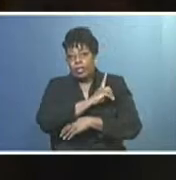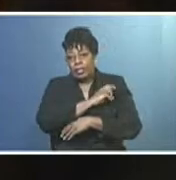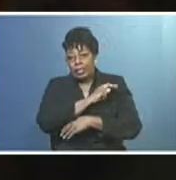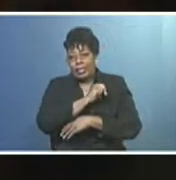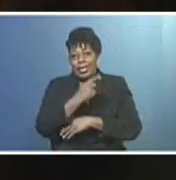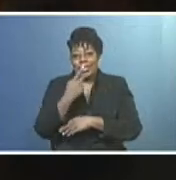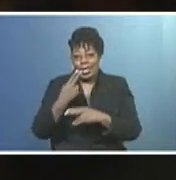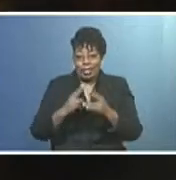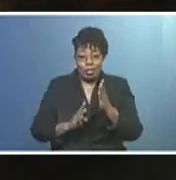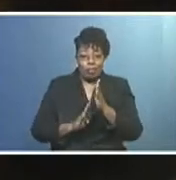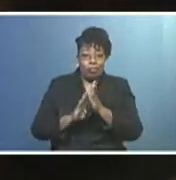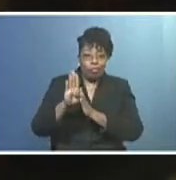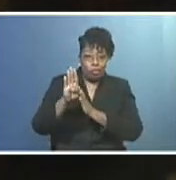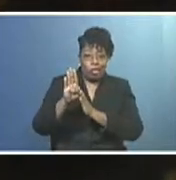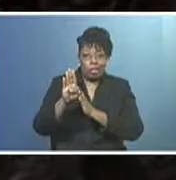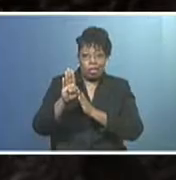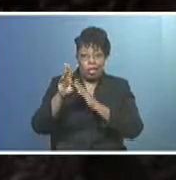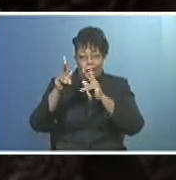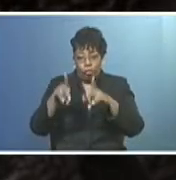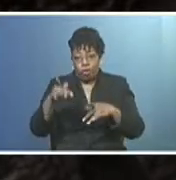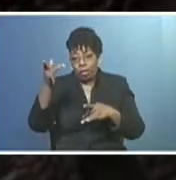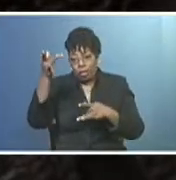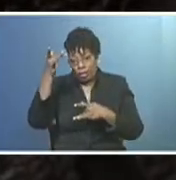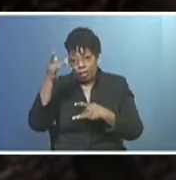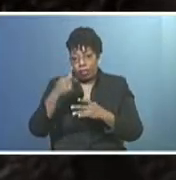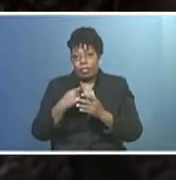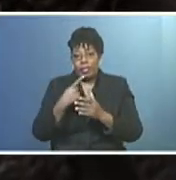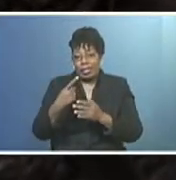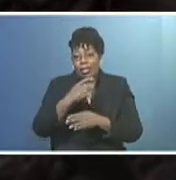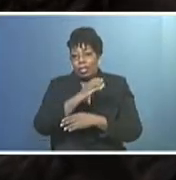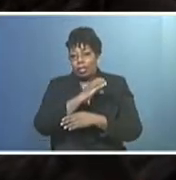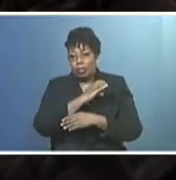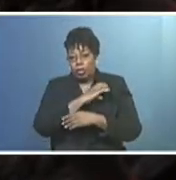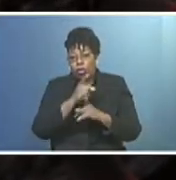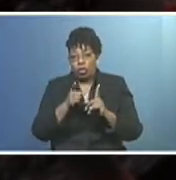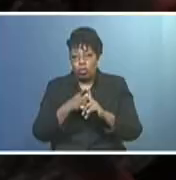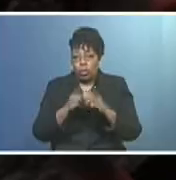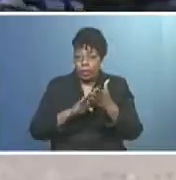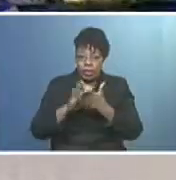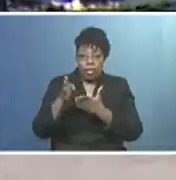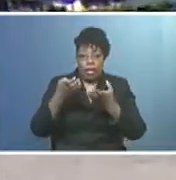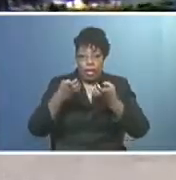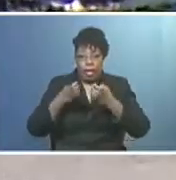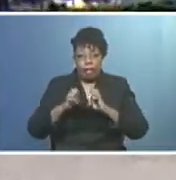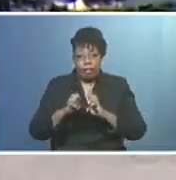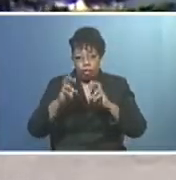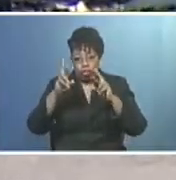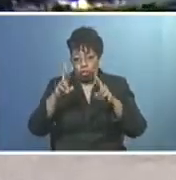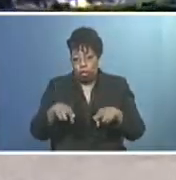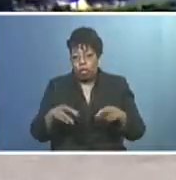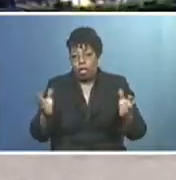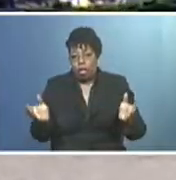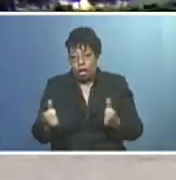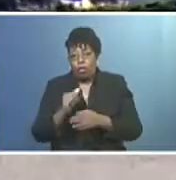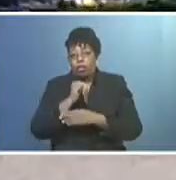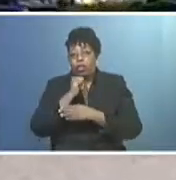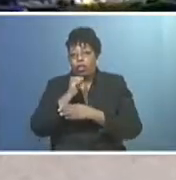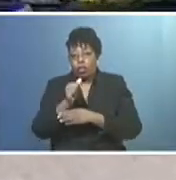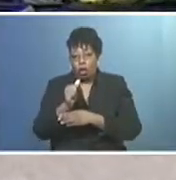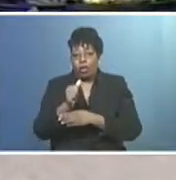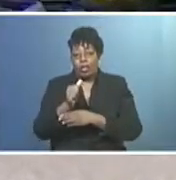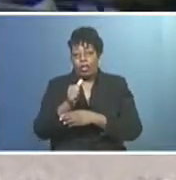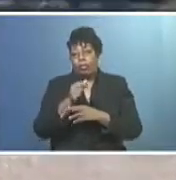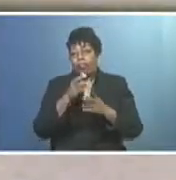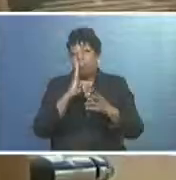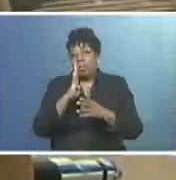recent surge in cases also prompting officers to accelerate their efforts, residents being urged to not let their